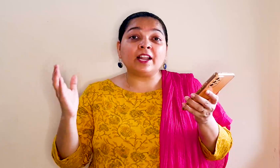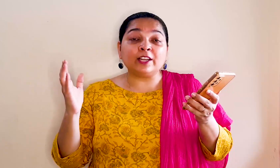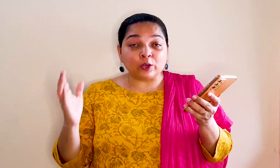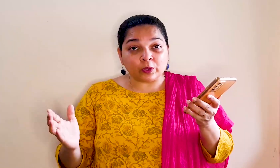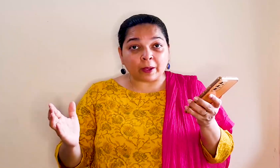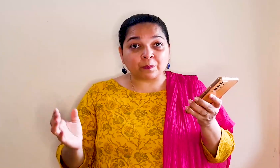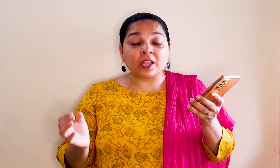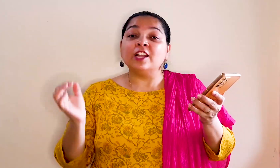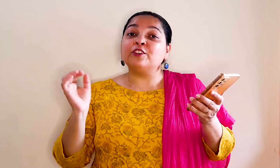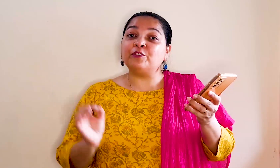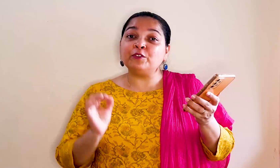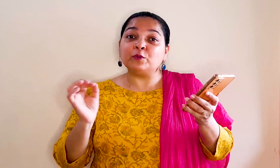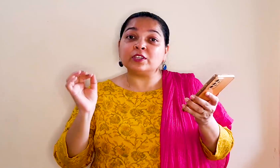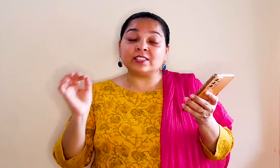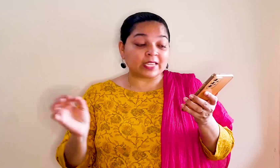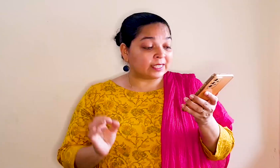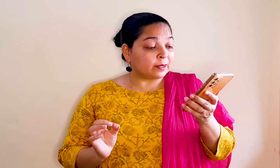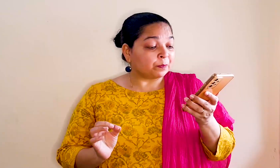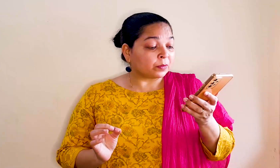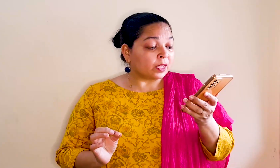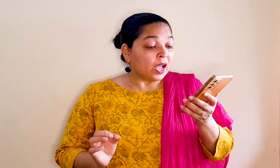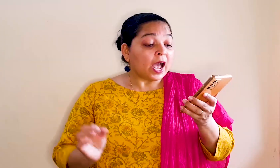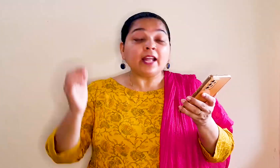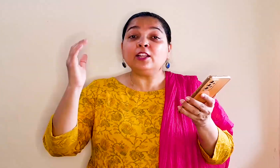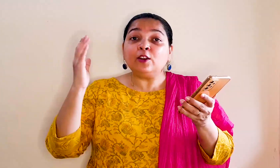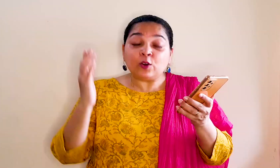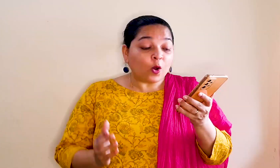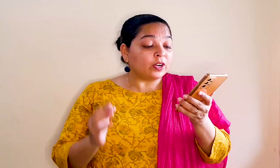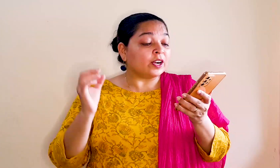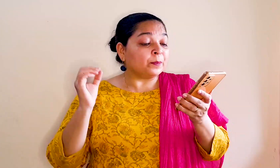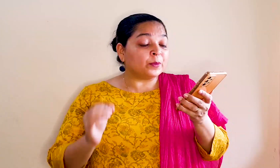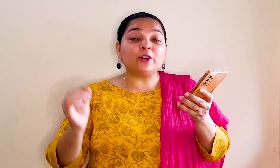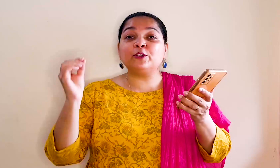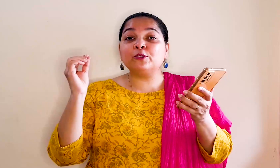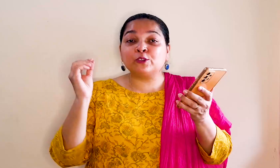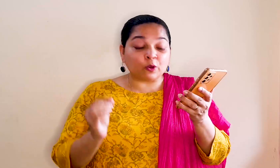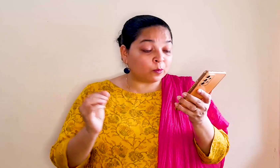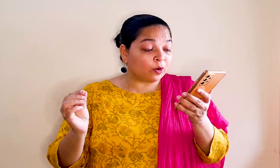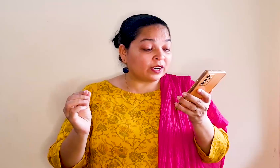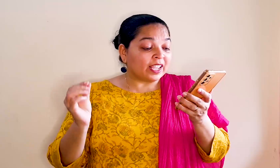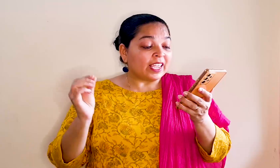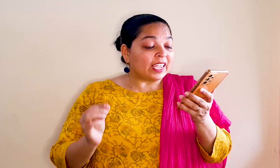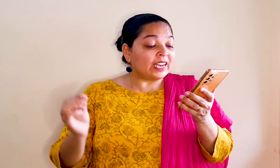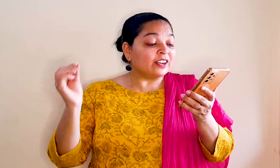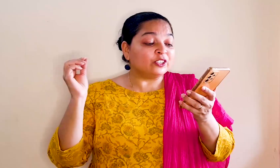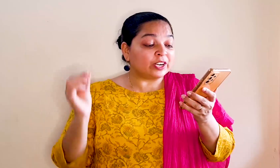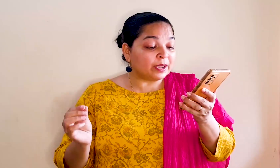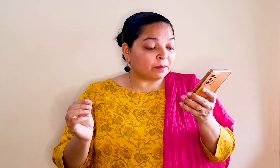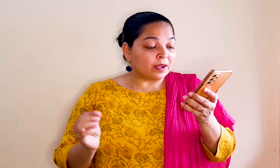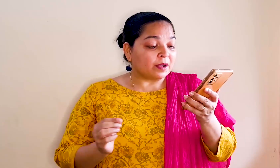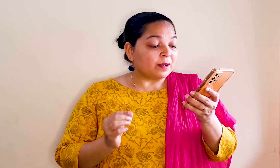Lord. Hallelujah. The fifth verse says, and the Lord appeared to Solomon in